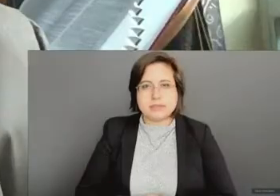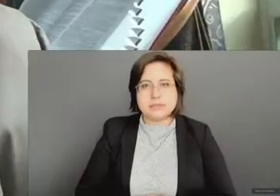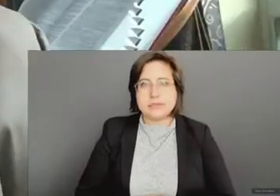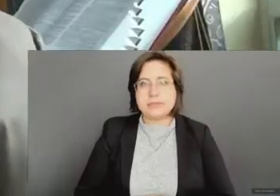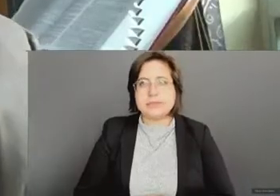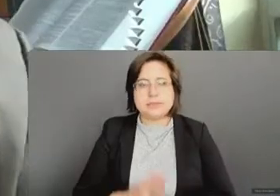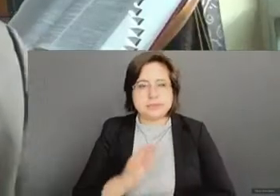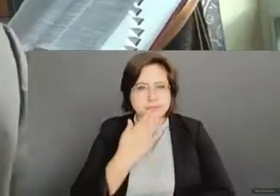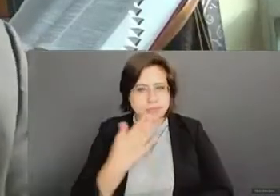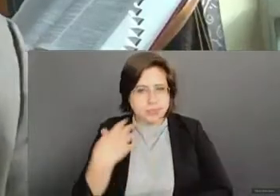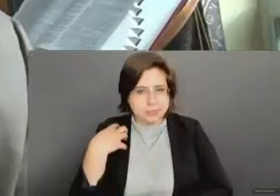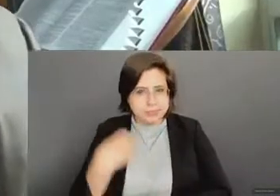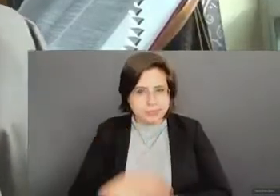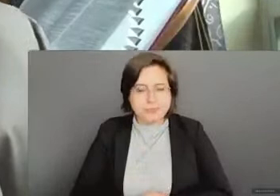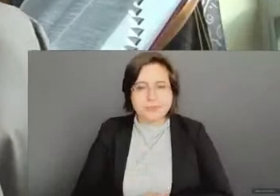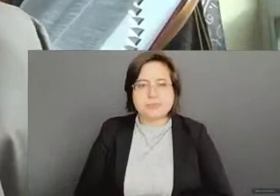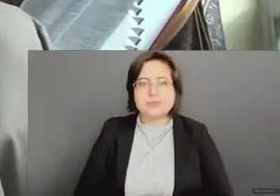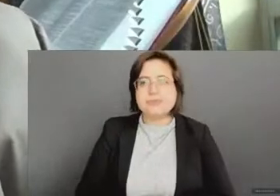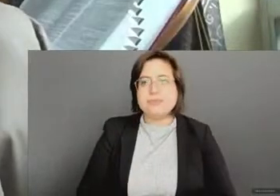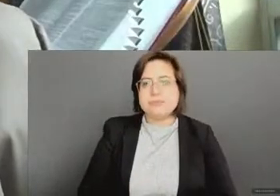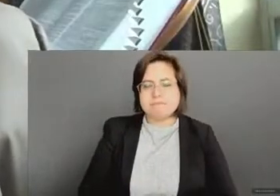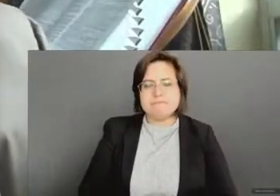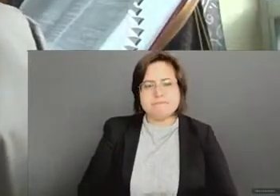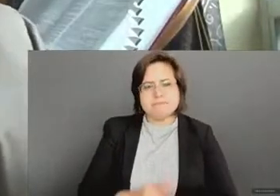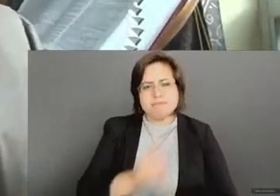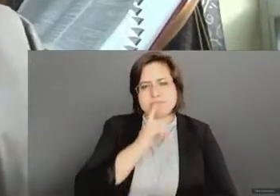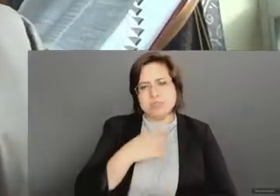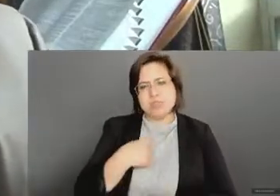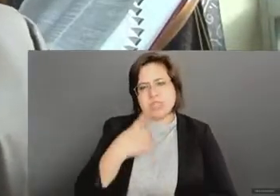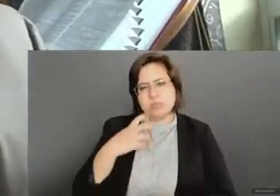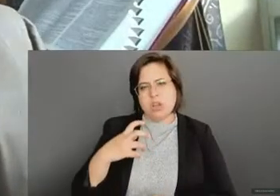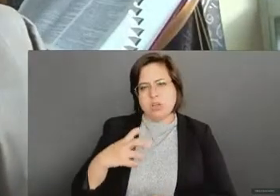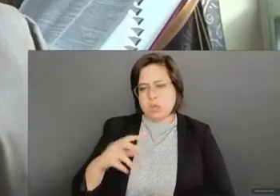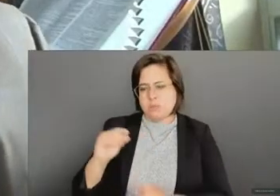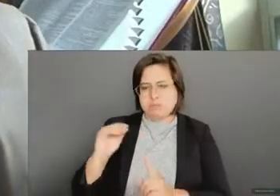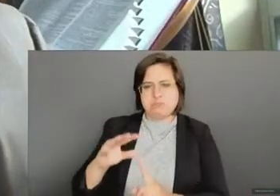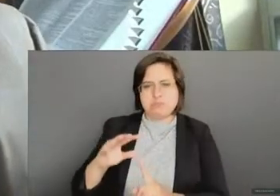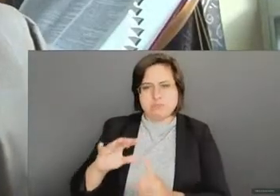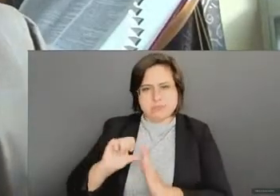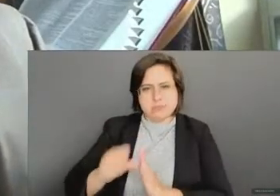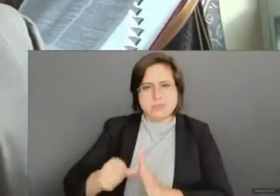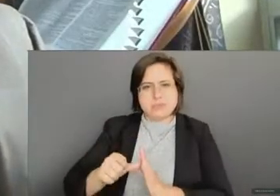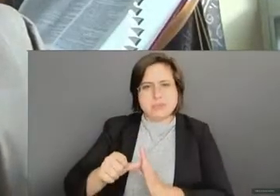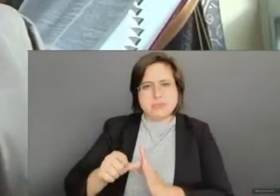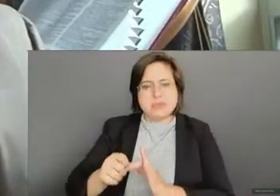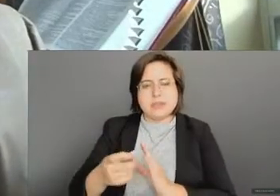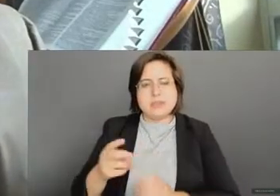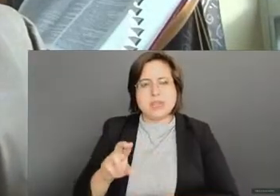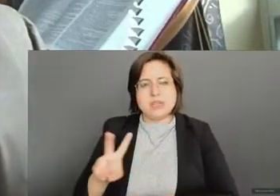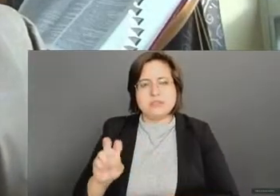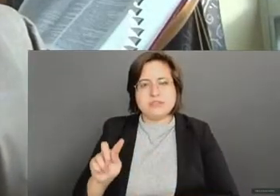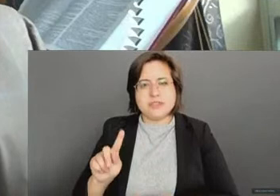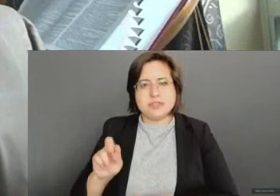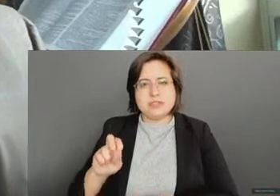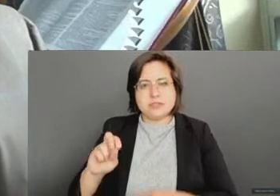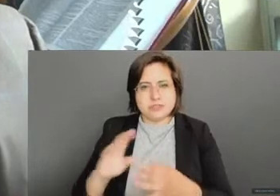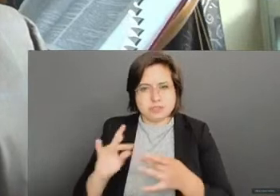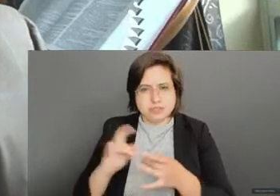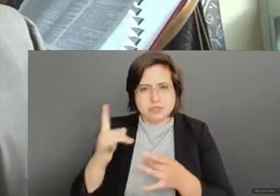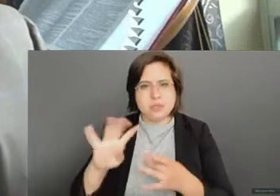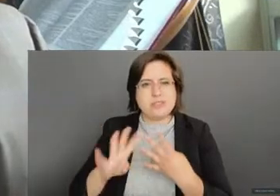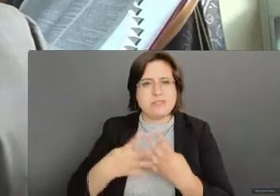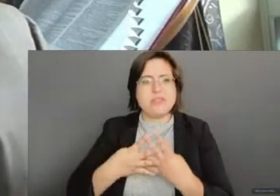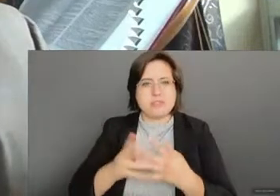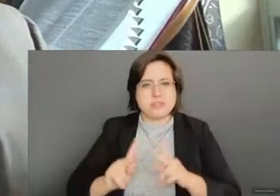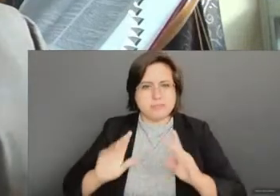Thank you, Madam Chair. I really want to highlight and emphasize what Dr. Venters pointed out for the incarcerated